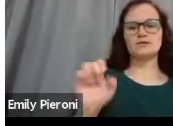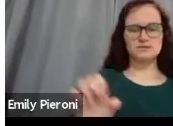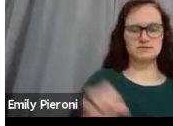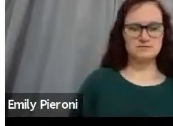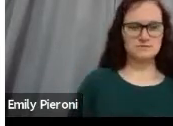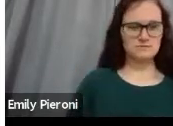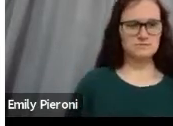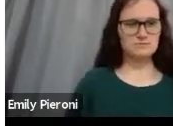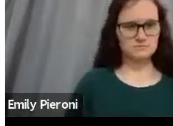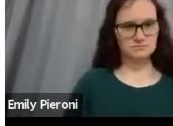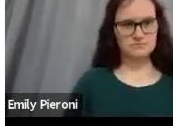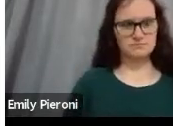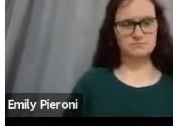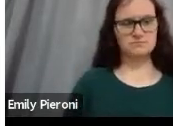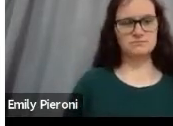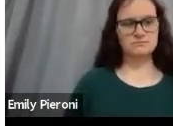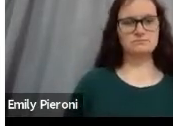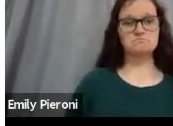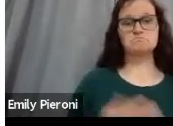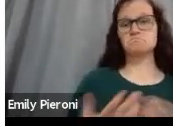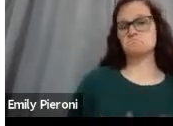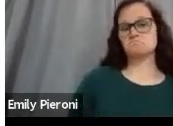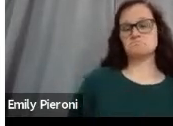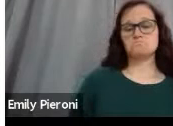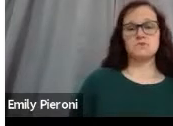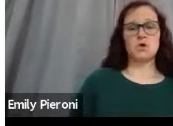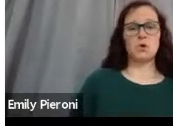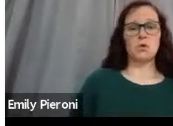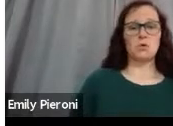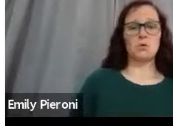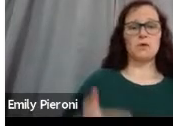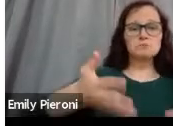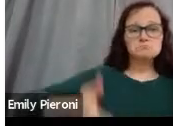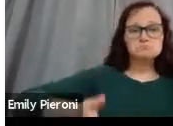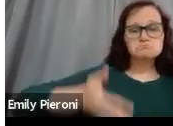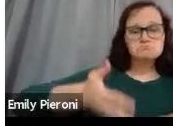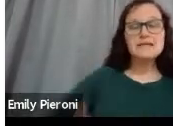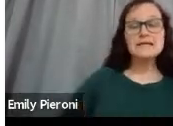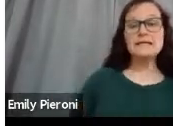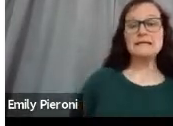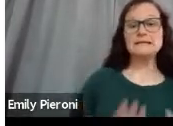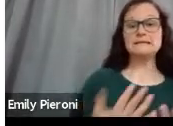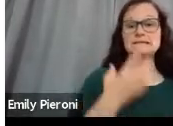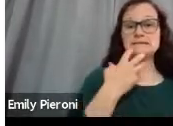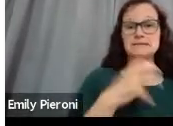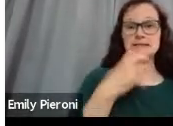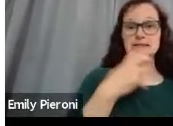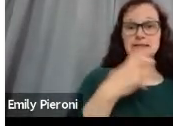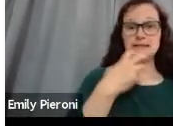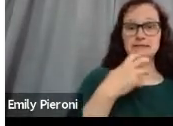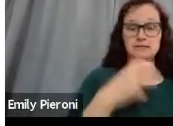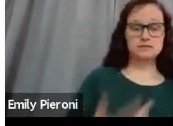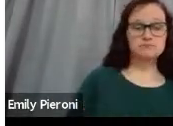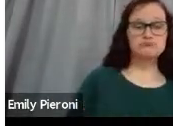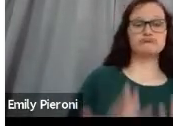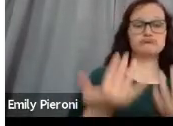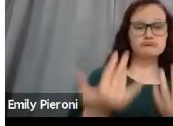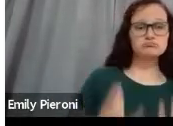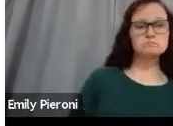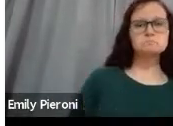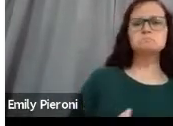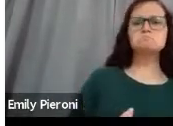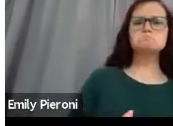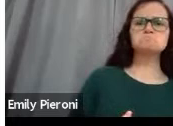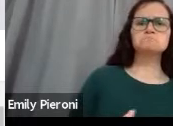And these are, composted and heated, and they're certified to be very clean and low in